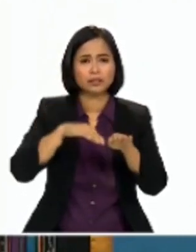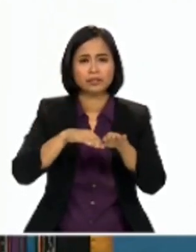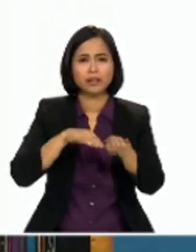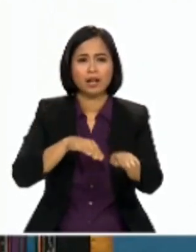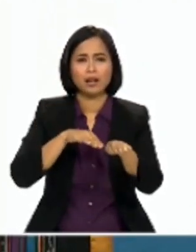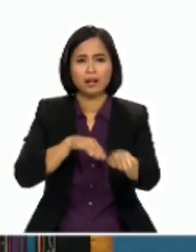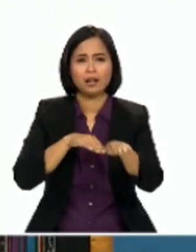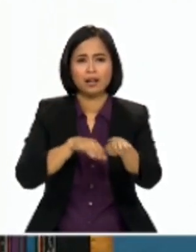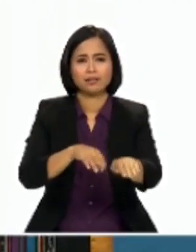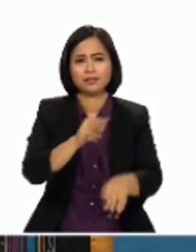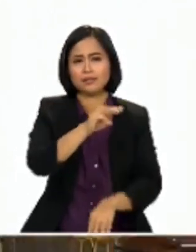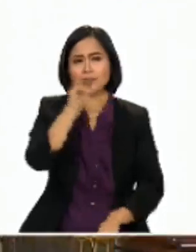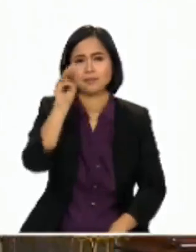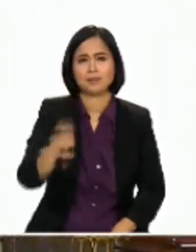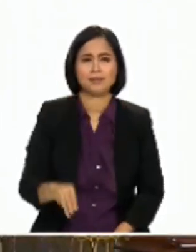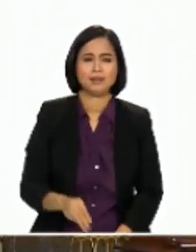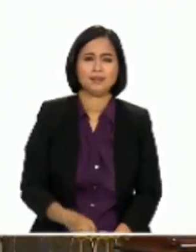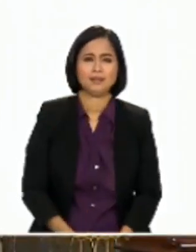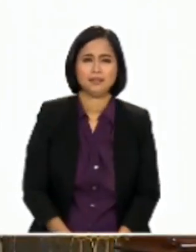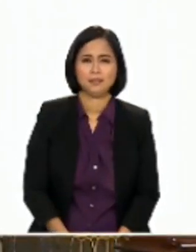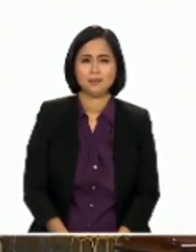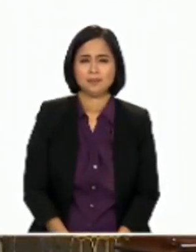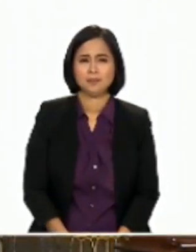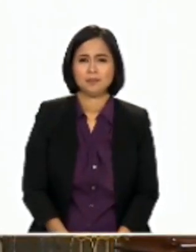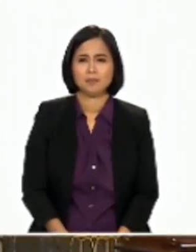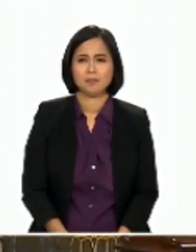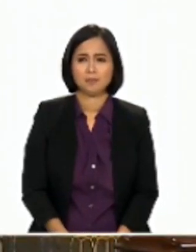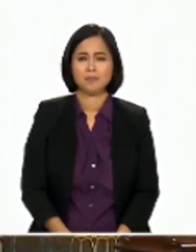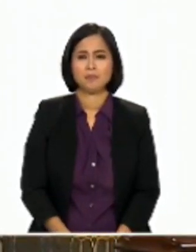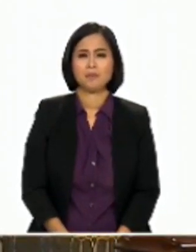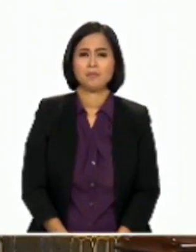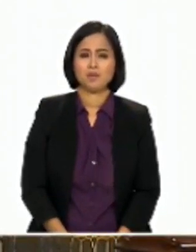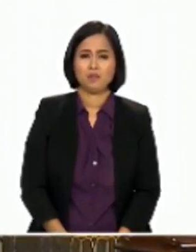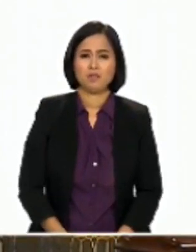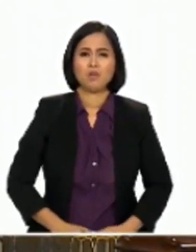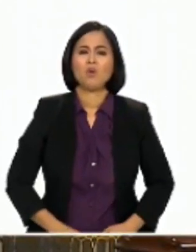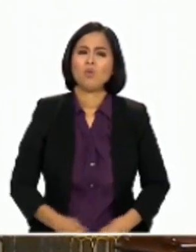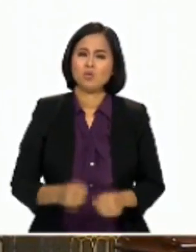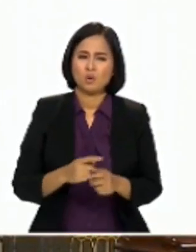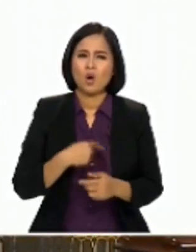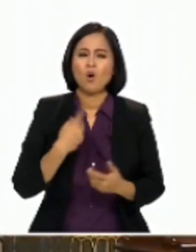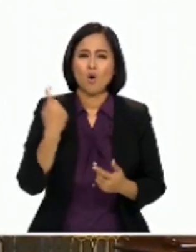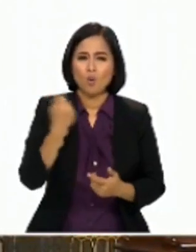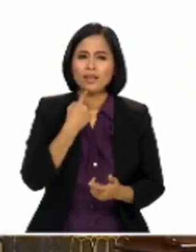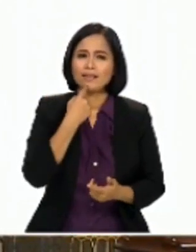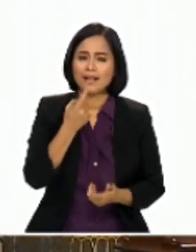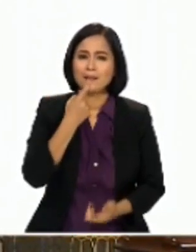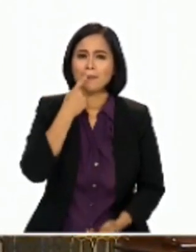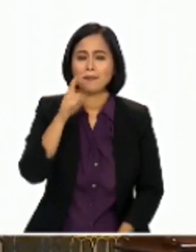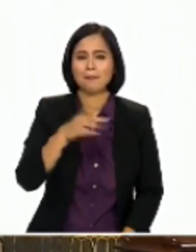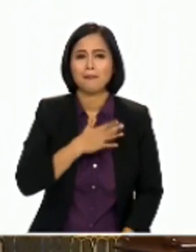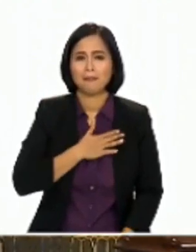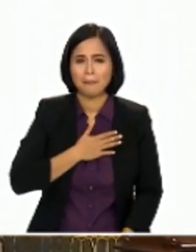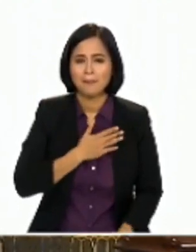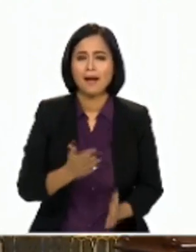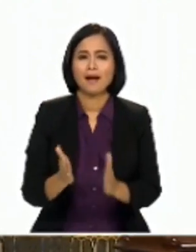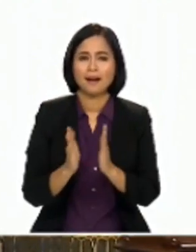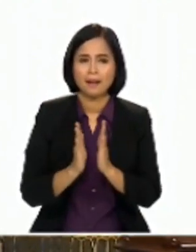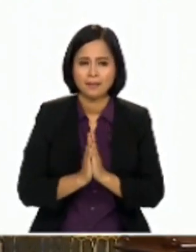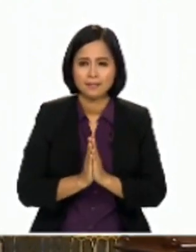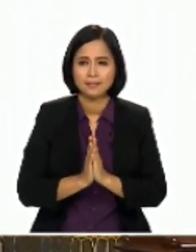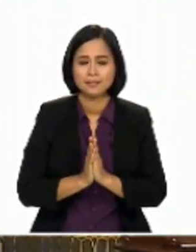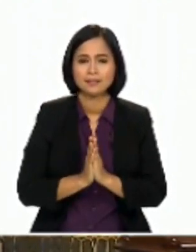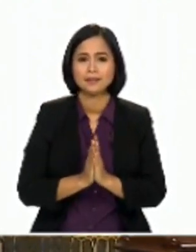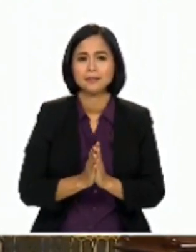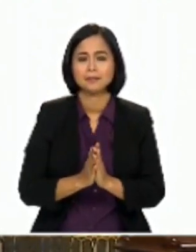in Metro Manila. So meantime, I reiterate my directive, my request, my